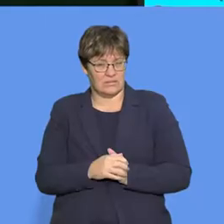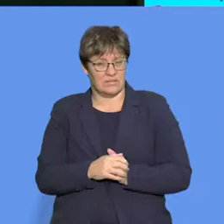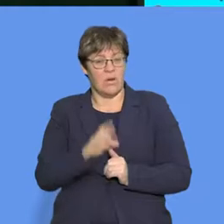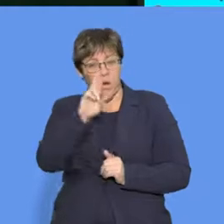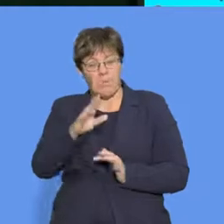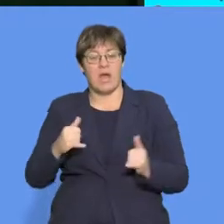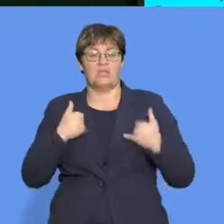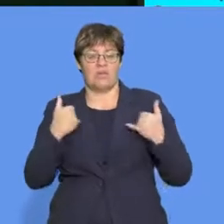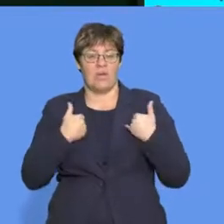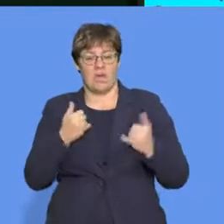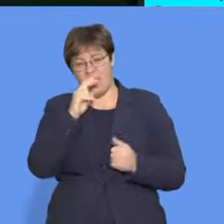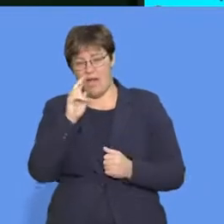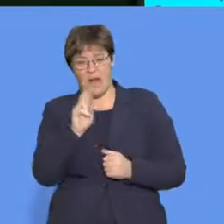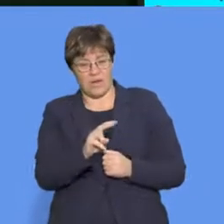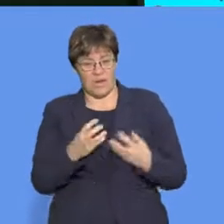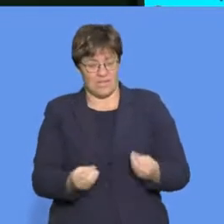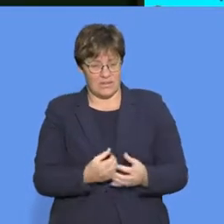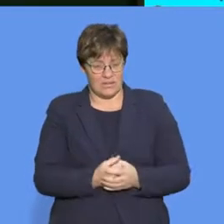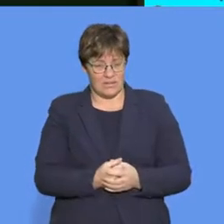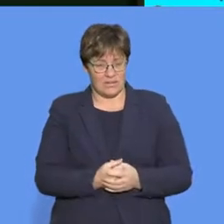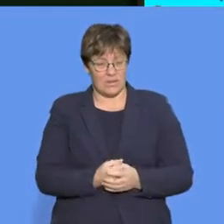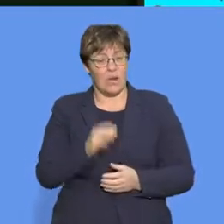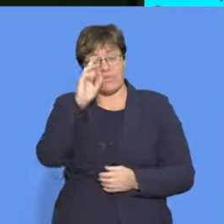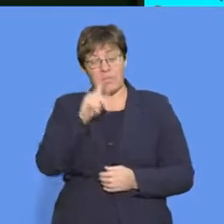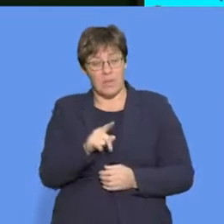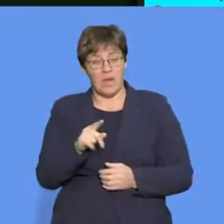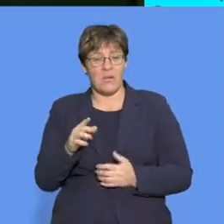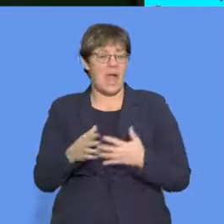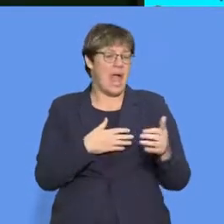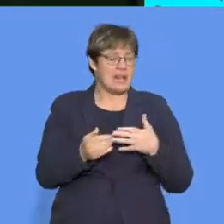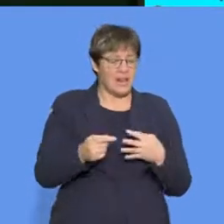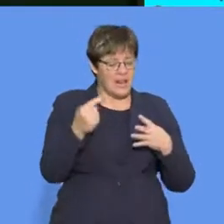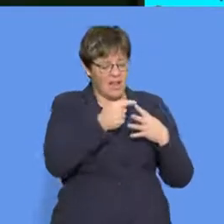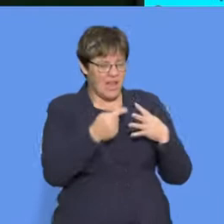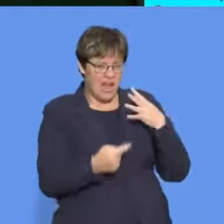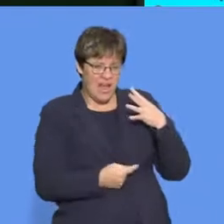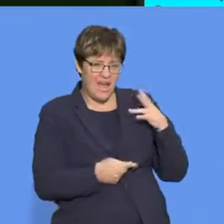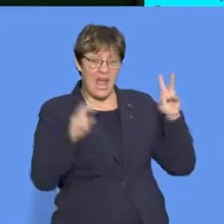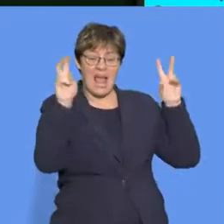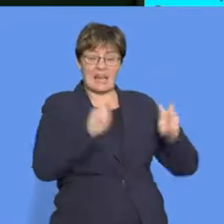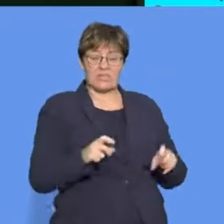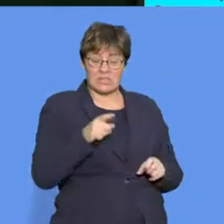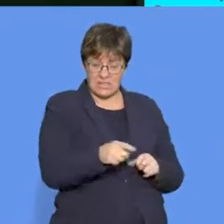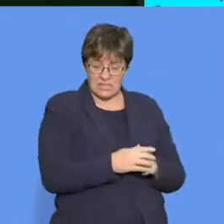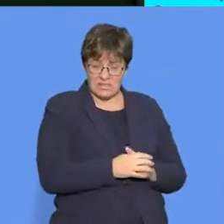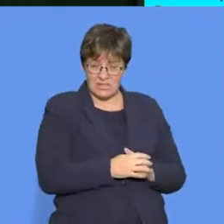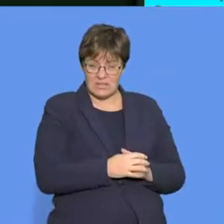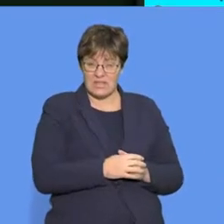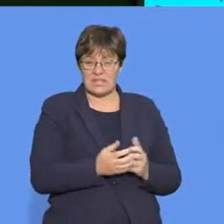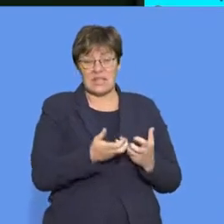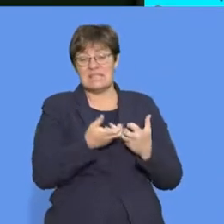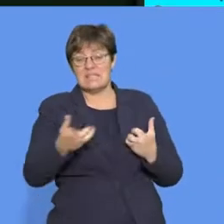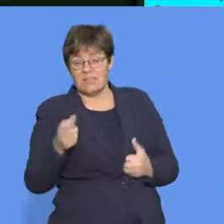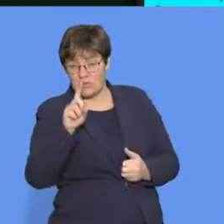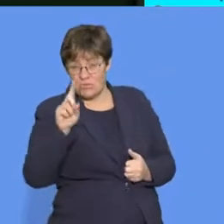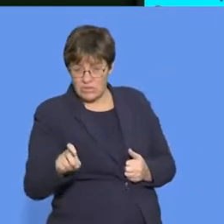question, and I hope you've enjoyed looking at that. Remember, when we're dealing with these electrolytic cells, it's